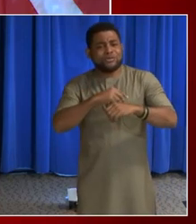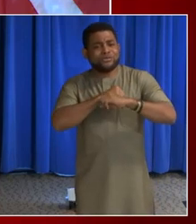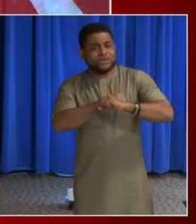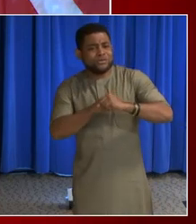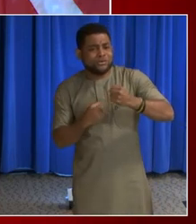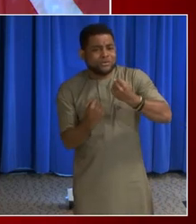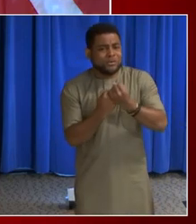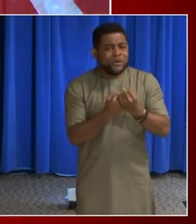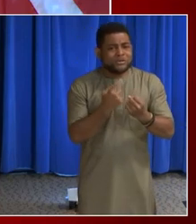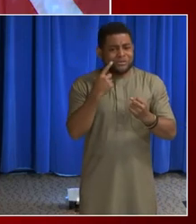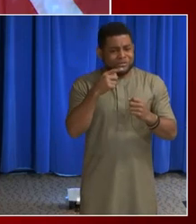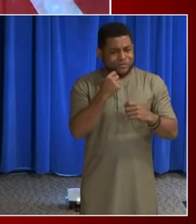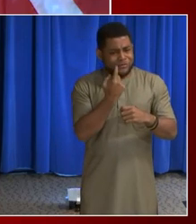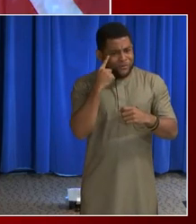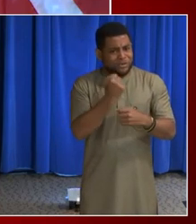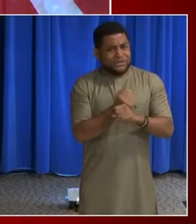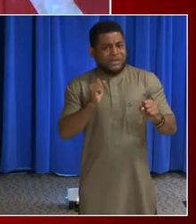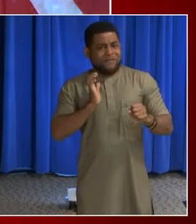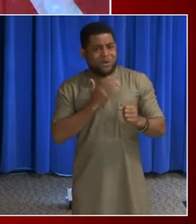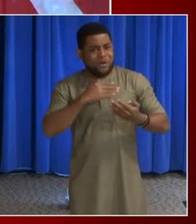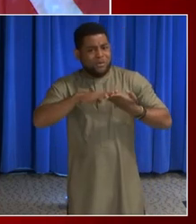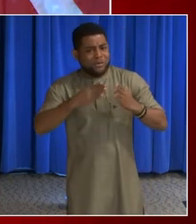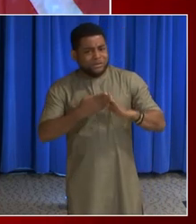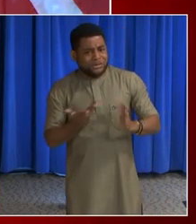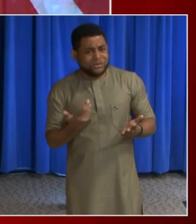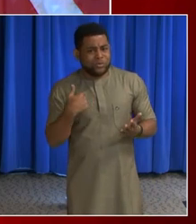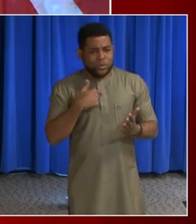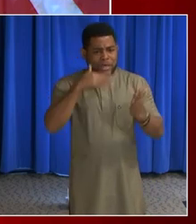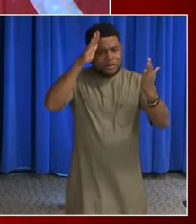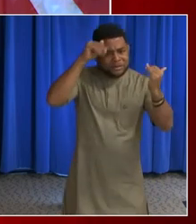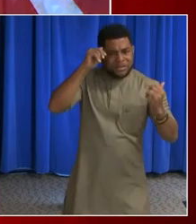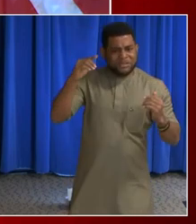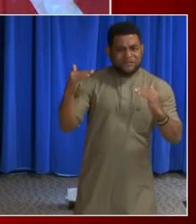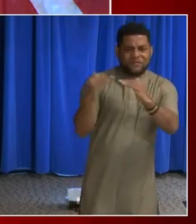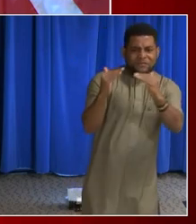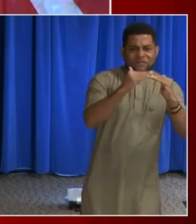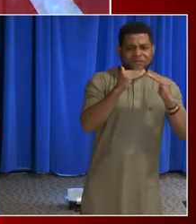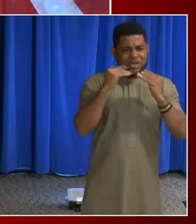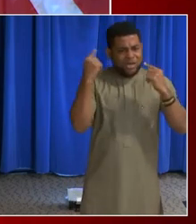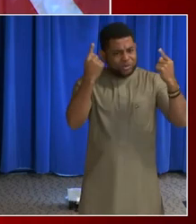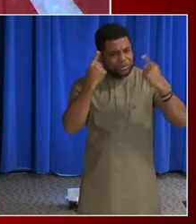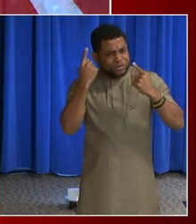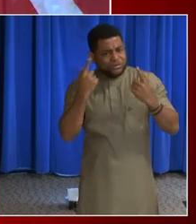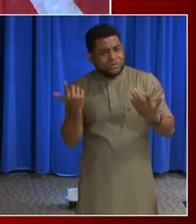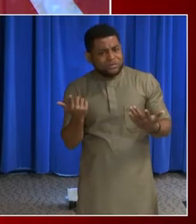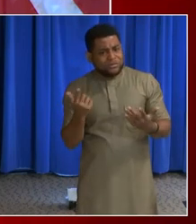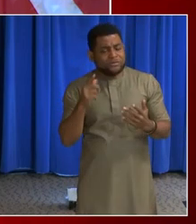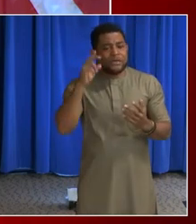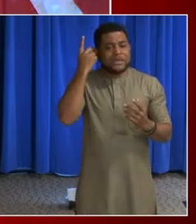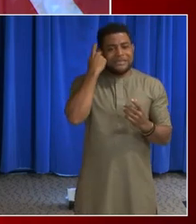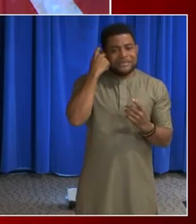city, we expect a fair consideration. So having just looked at their letter,